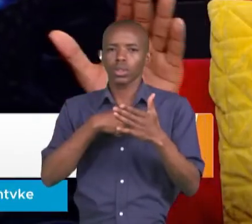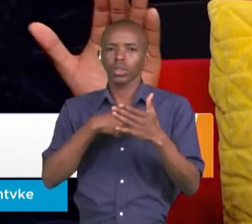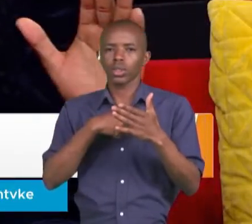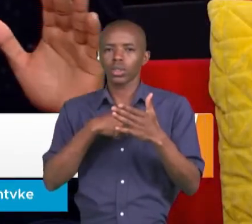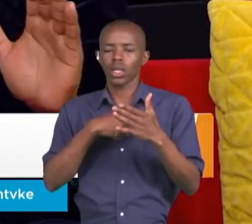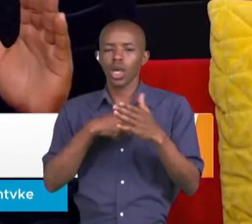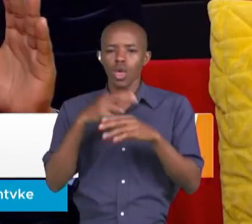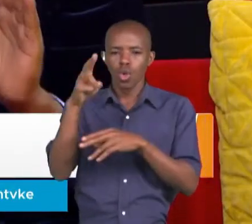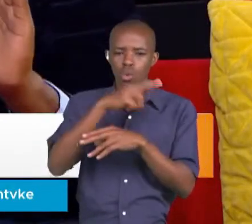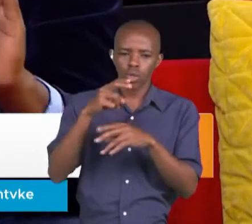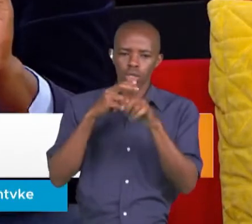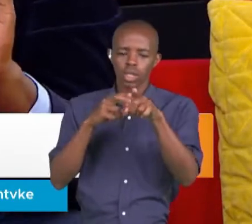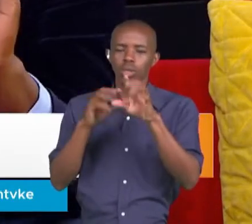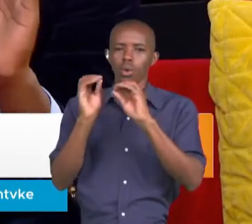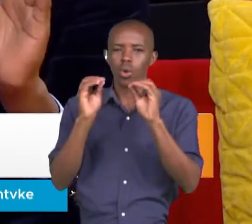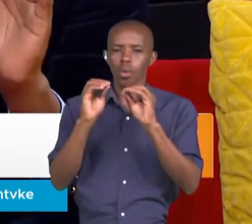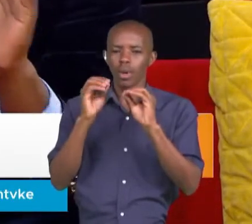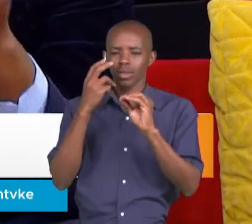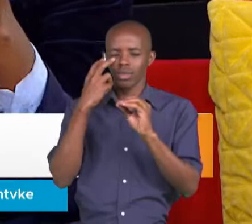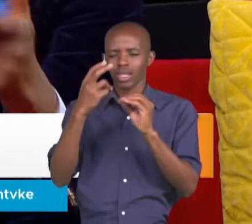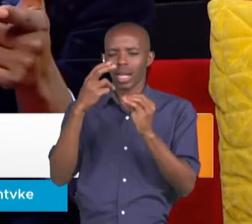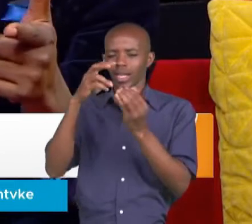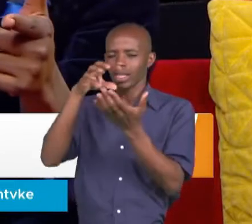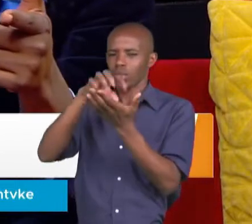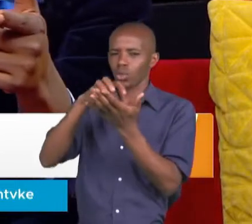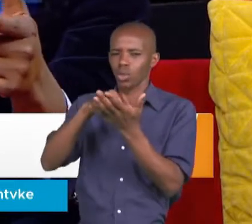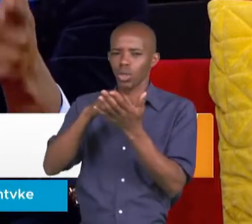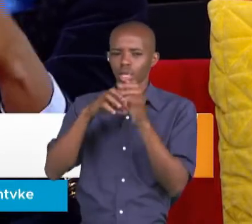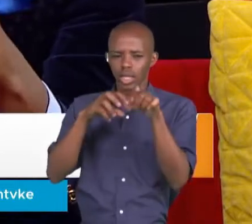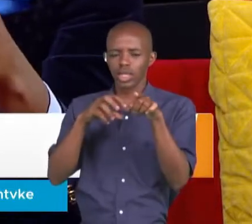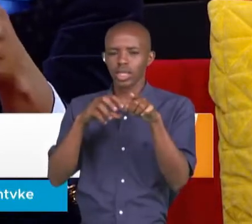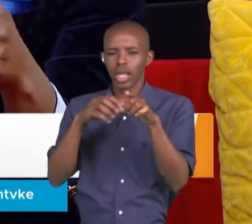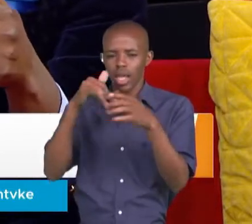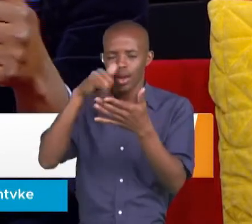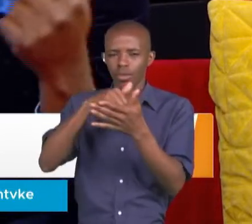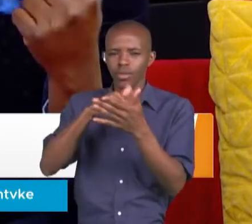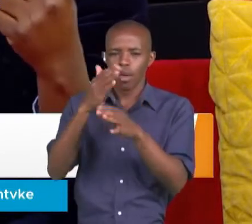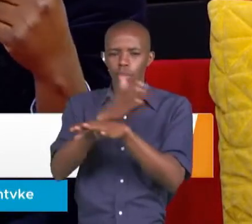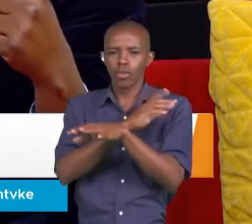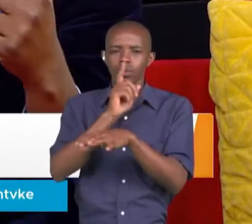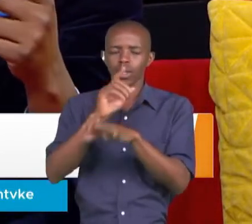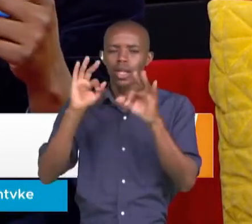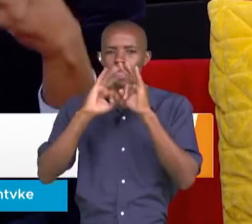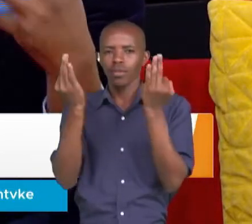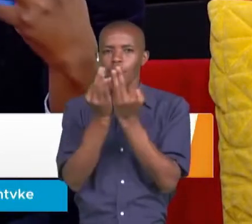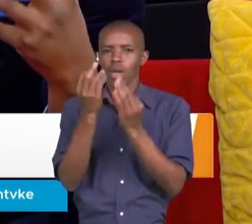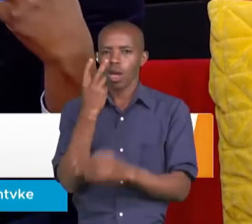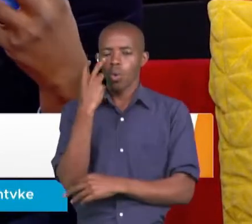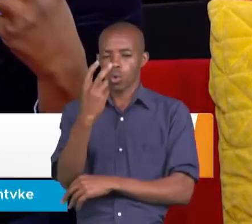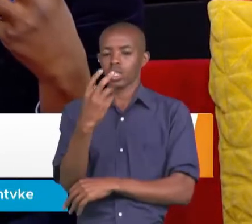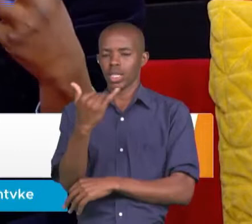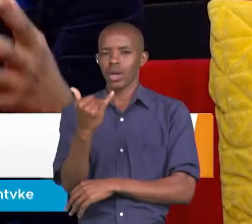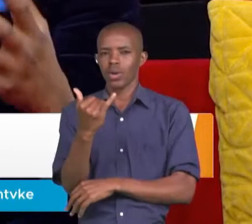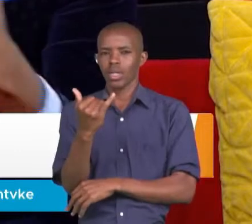any ransom. But when you look deeper into the situation, ransom was made. Mm-hmm. Remember, as I mentioned earlier, the families are actually watching. The families are